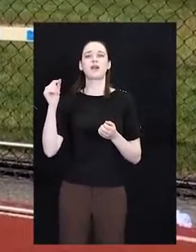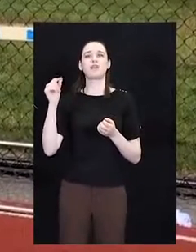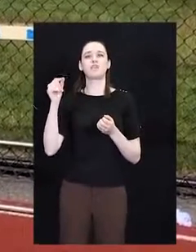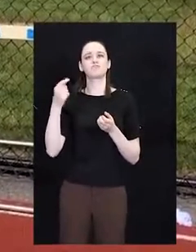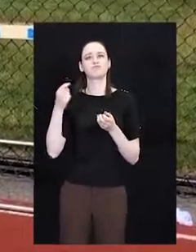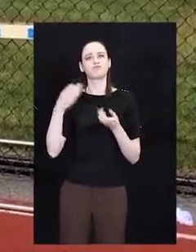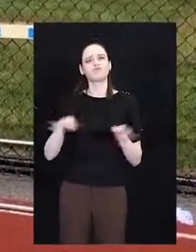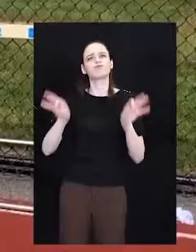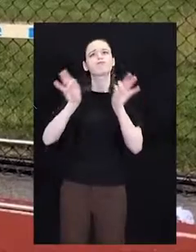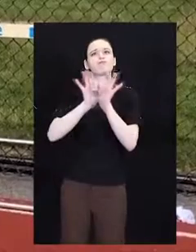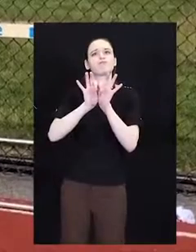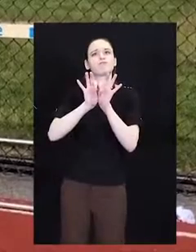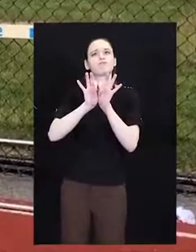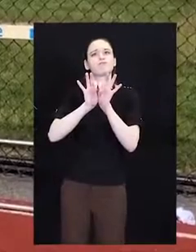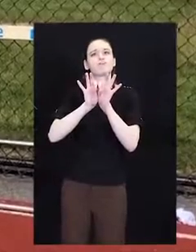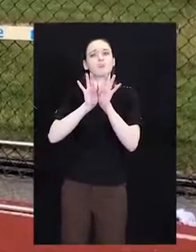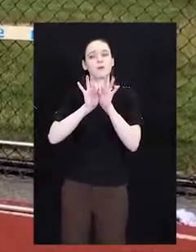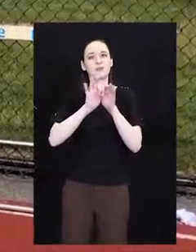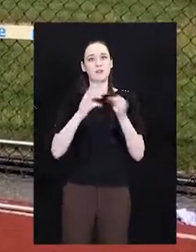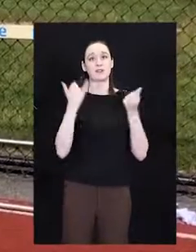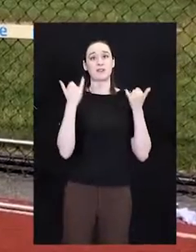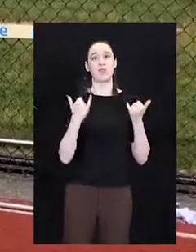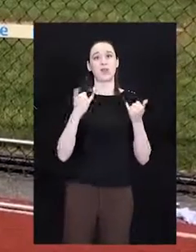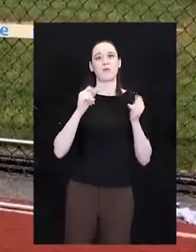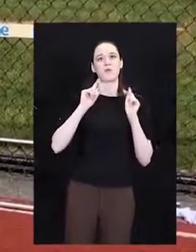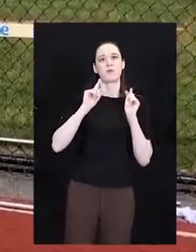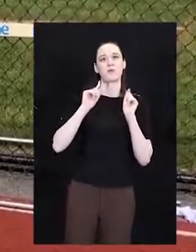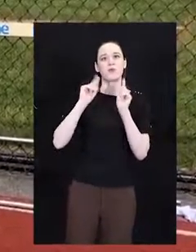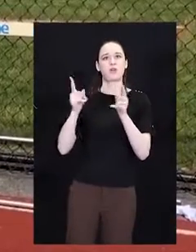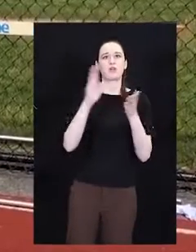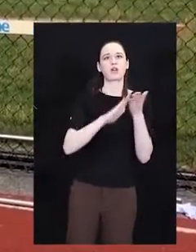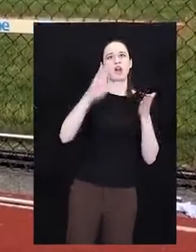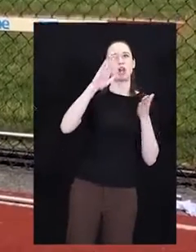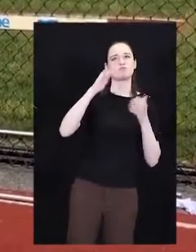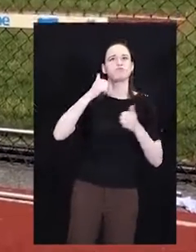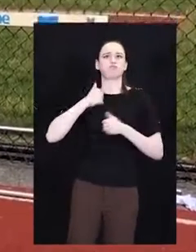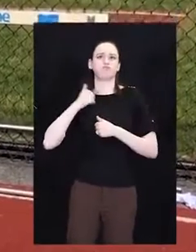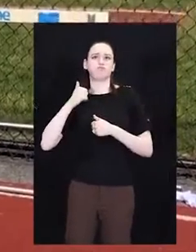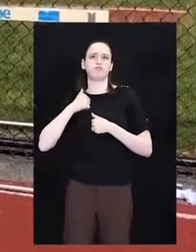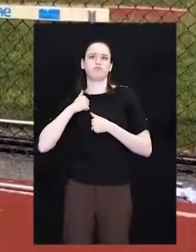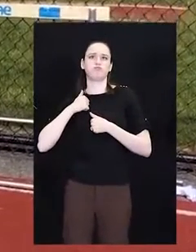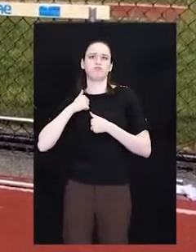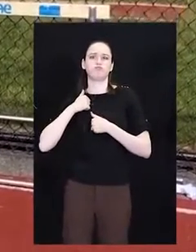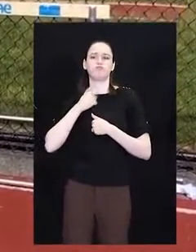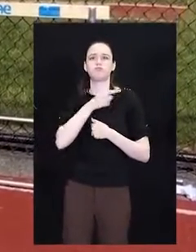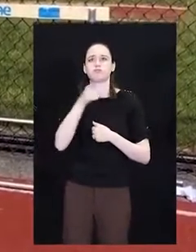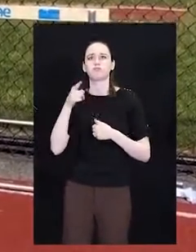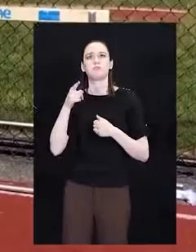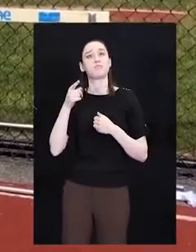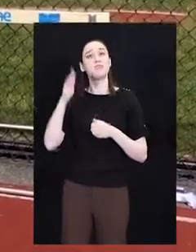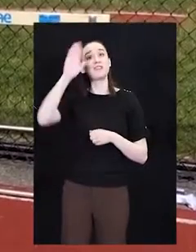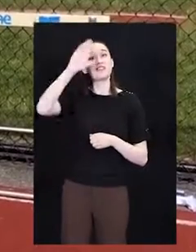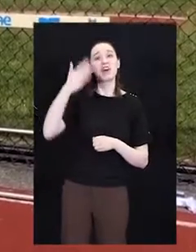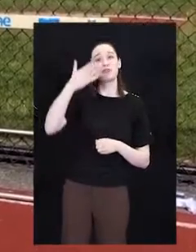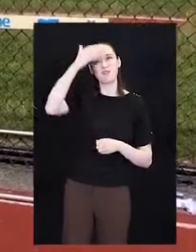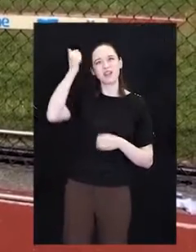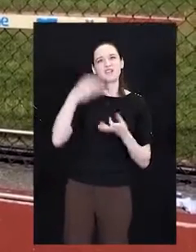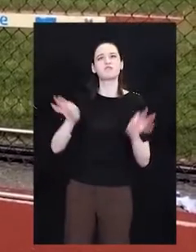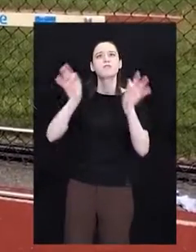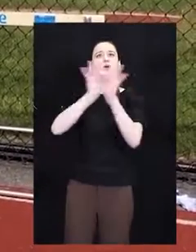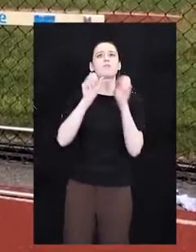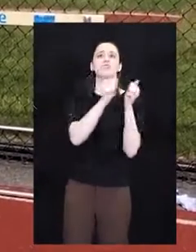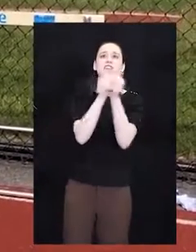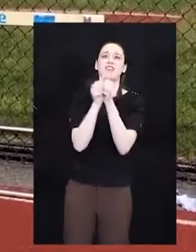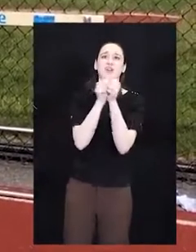a privilege. As we leave our families to attend college, join the workforce, or enlist in the world's strongest military, never forget the importance